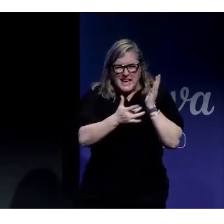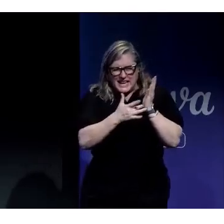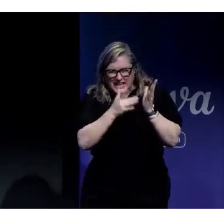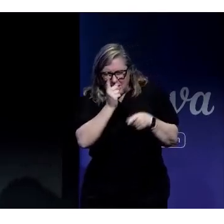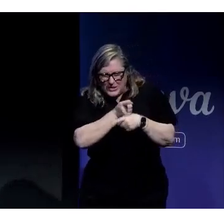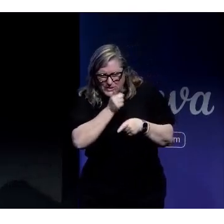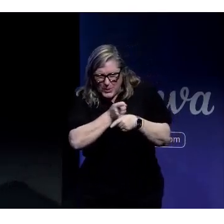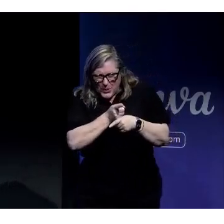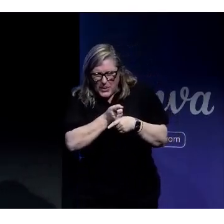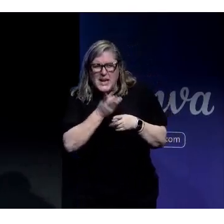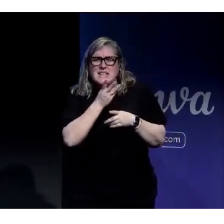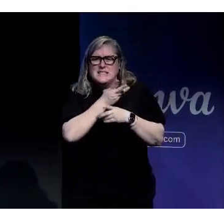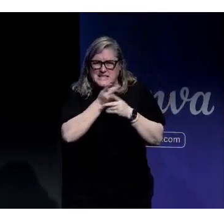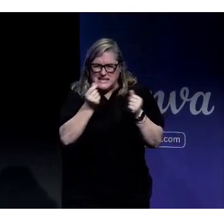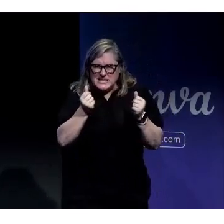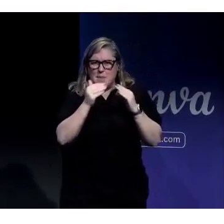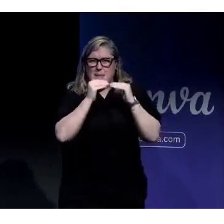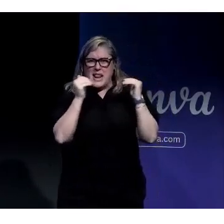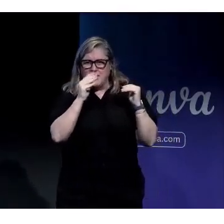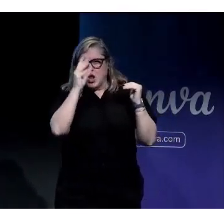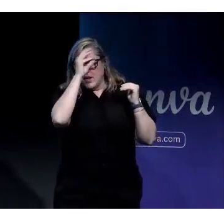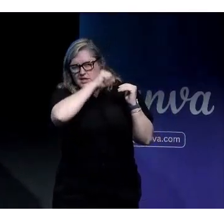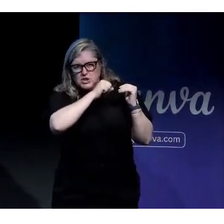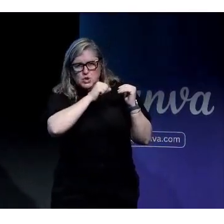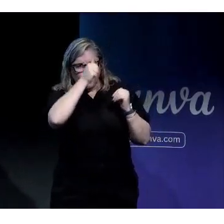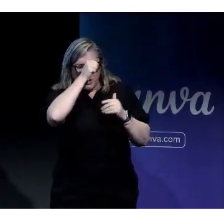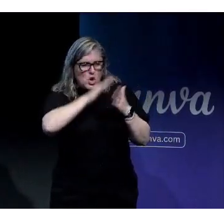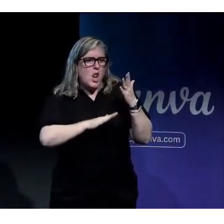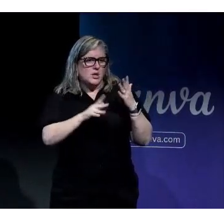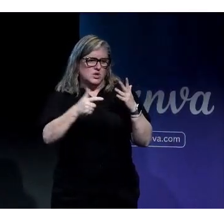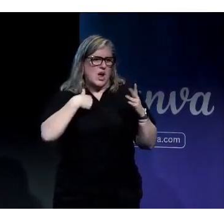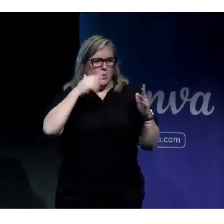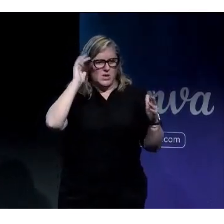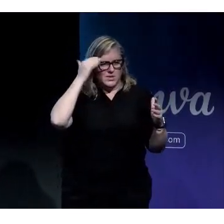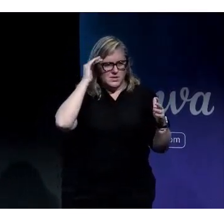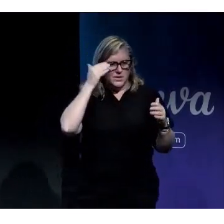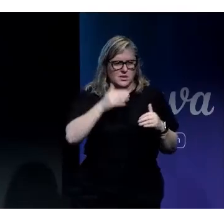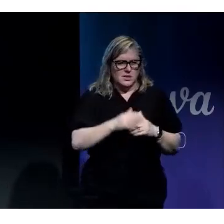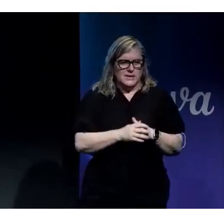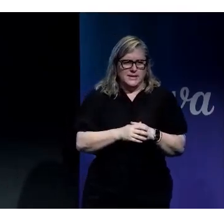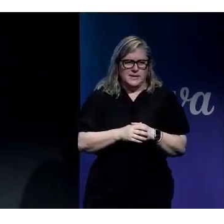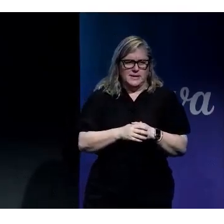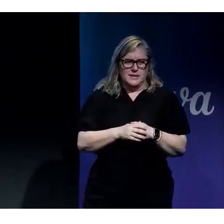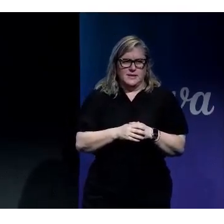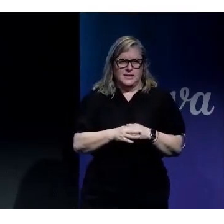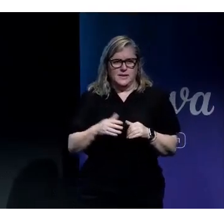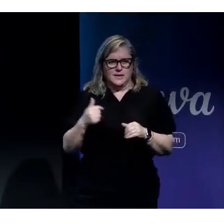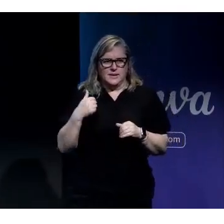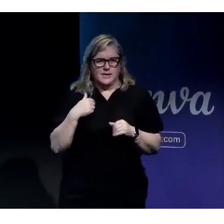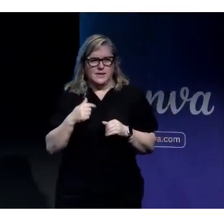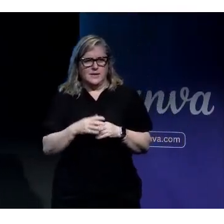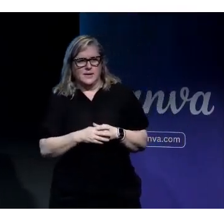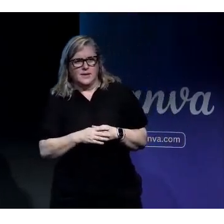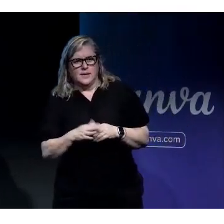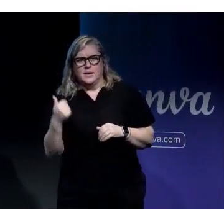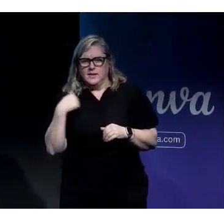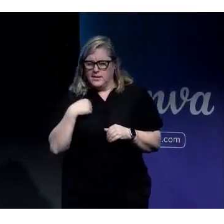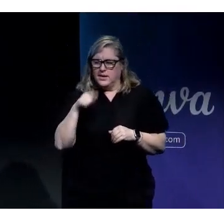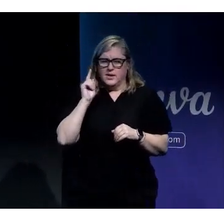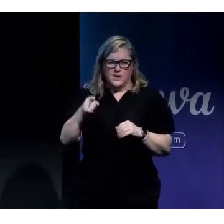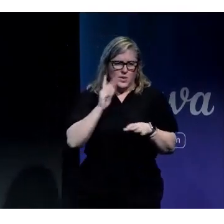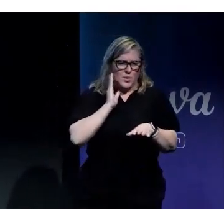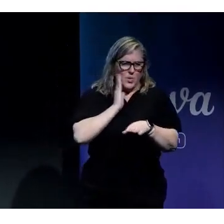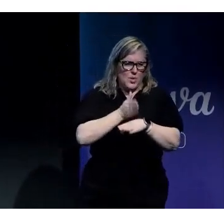be some level of assumed knowledge. Bear with me. I'll try my best. So, when I moved from working on design systems